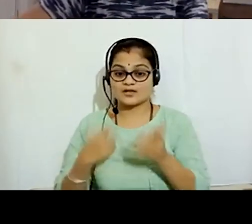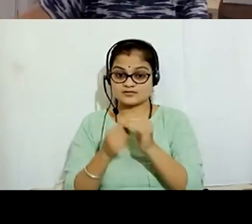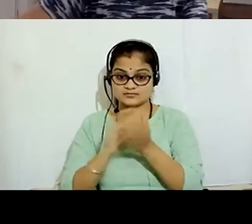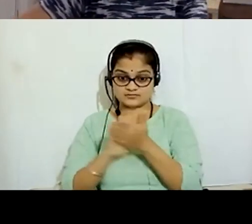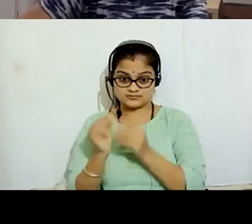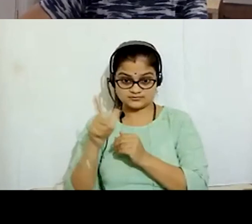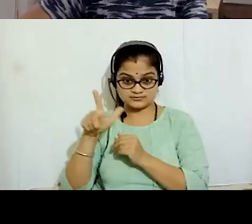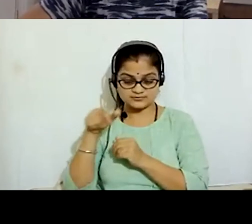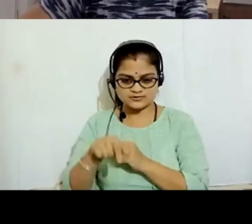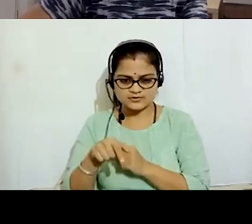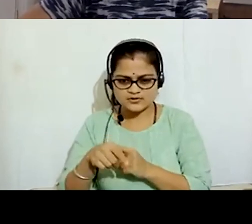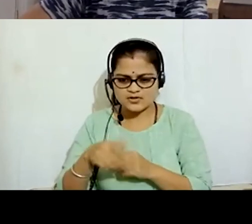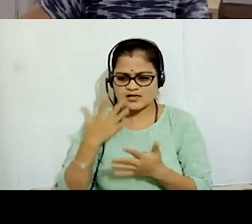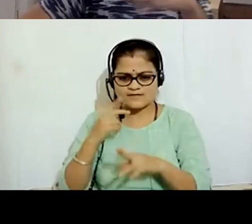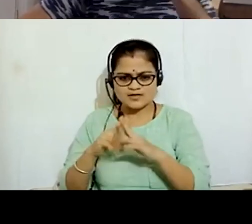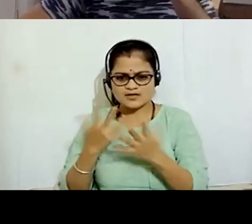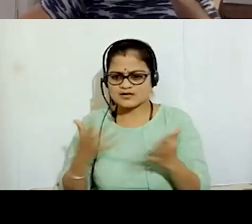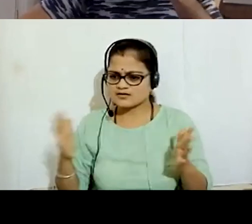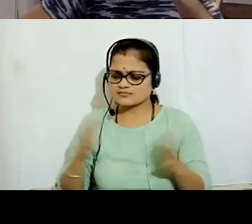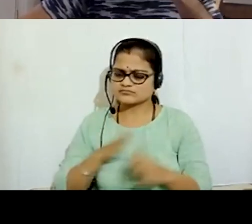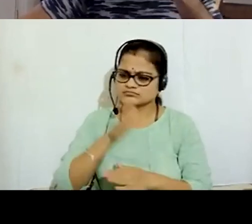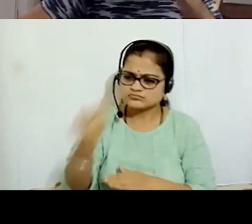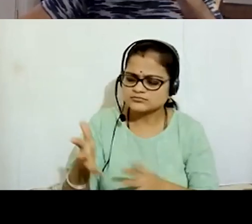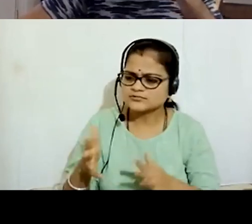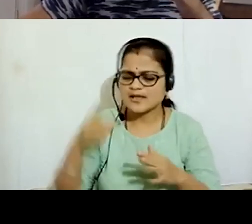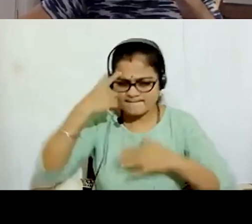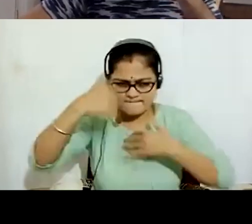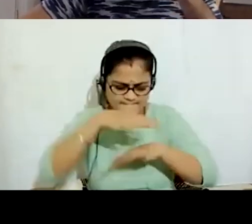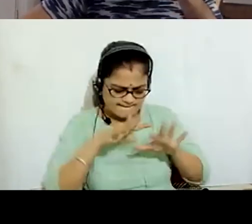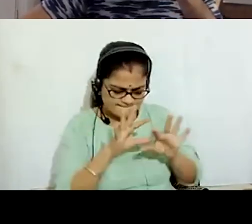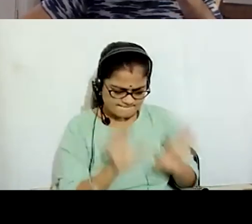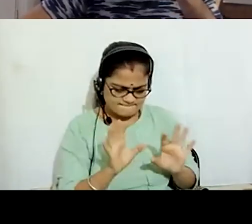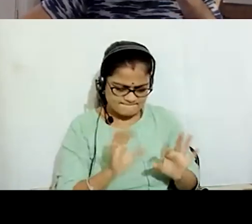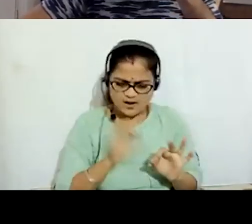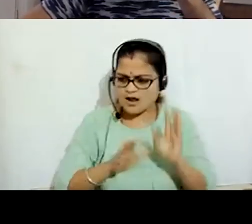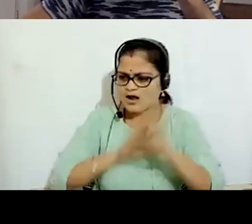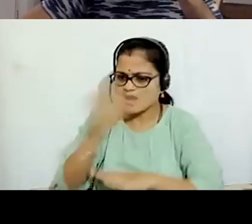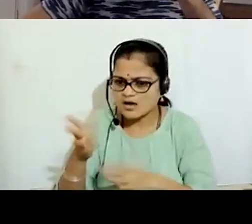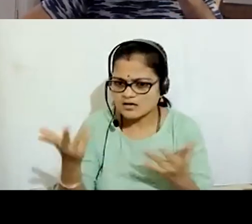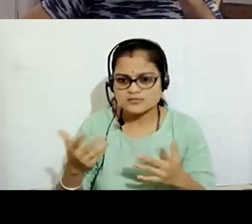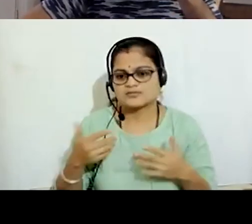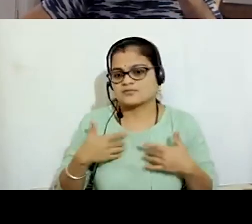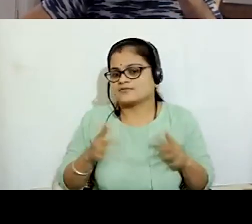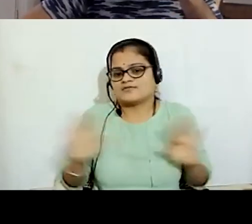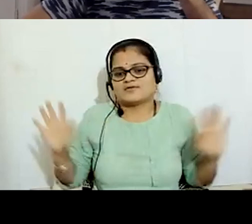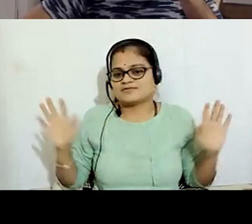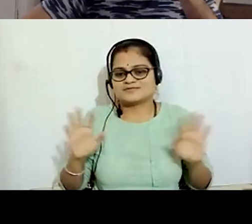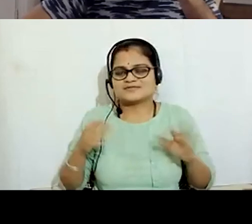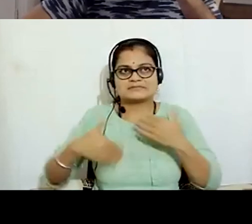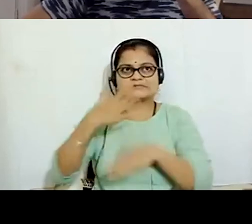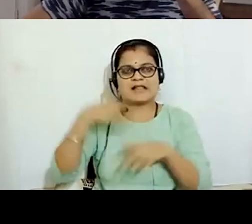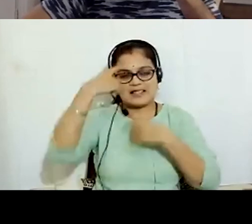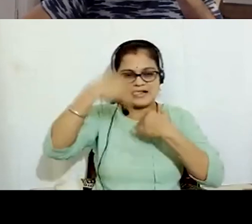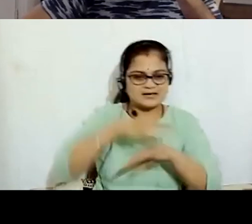have a plan when you went out, or did you just go out exploring and recording? I think I did not have a plan